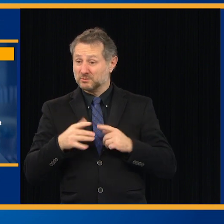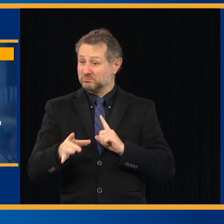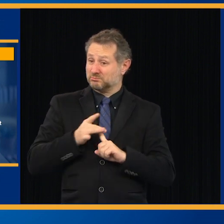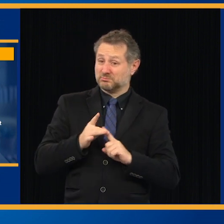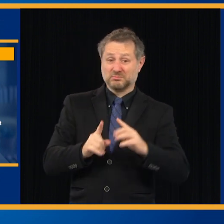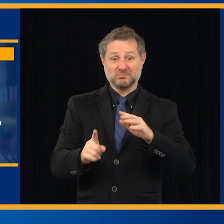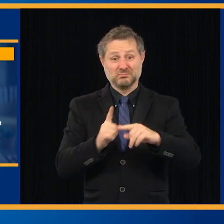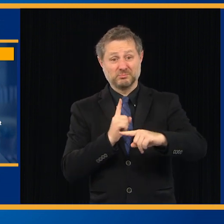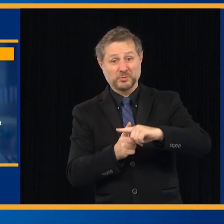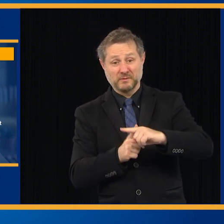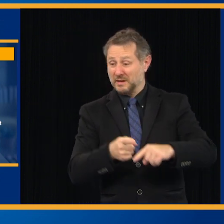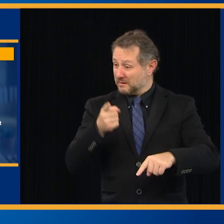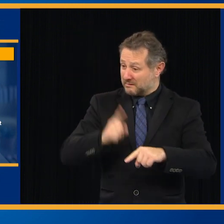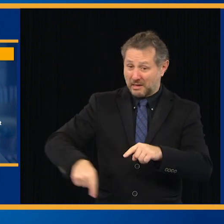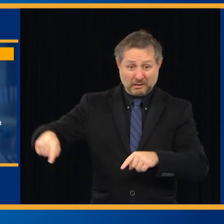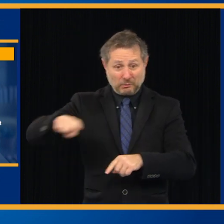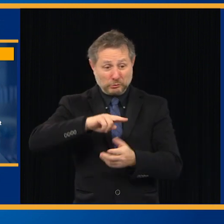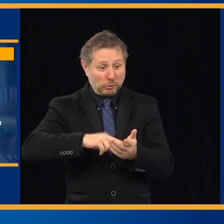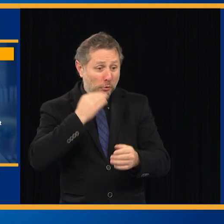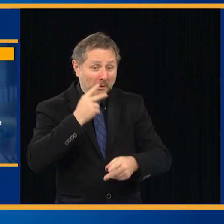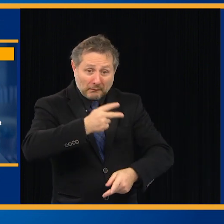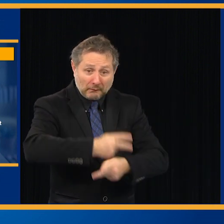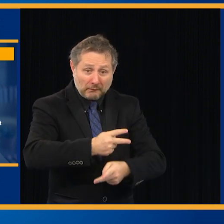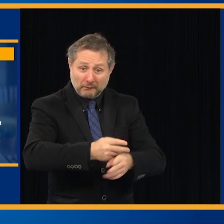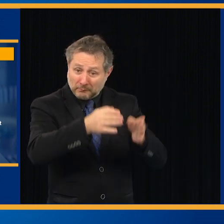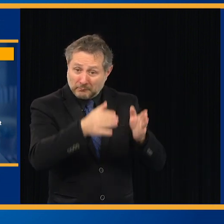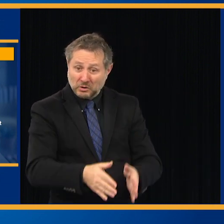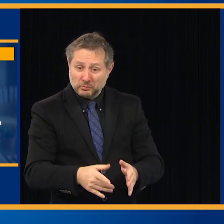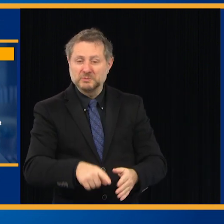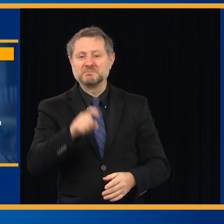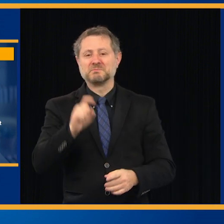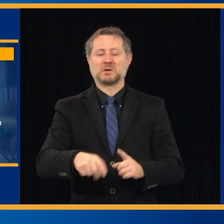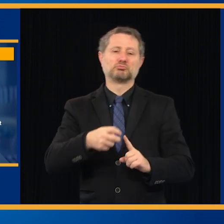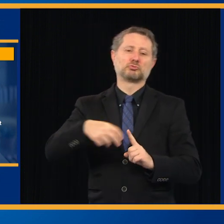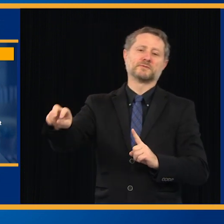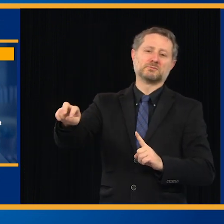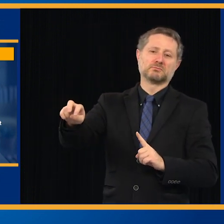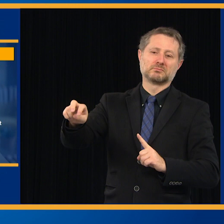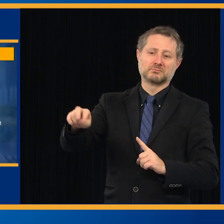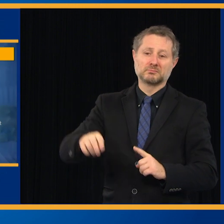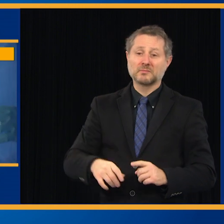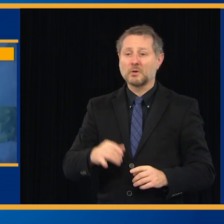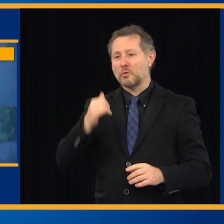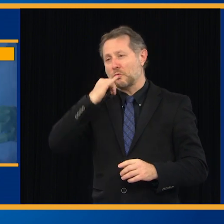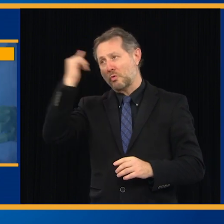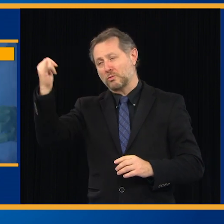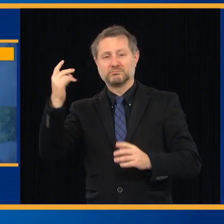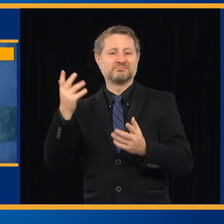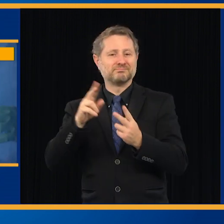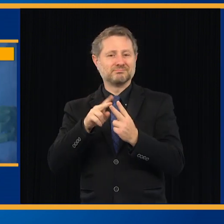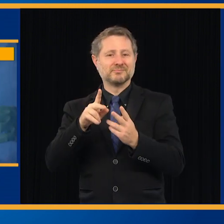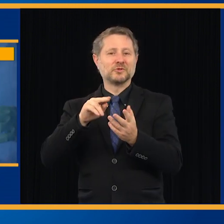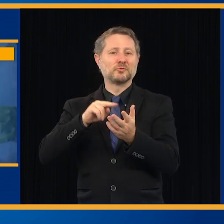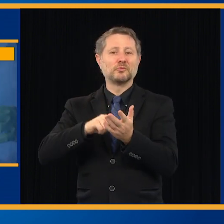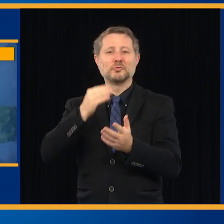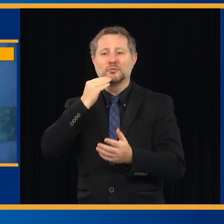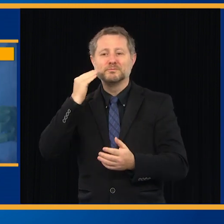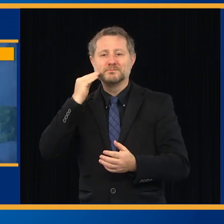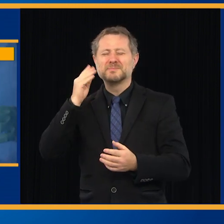a COVID positive person, they must transfer the person or call the State Department of Health, and the State Department of